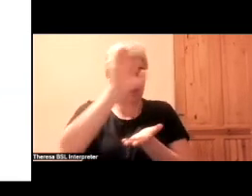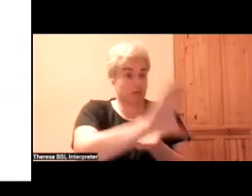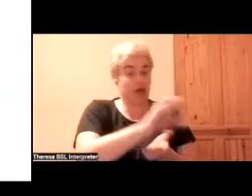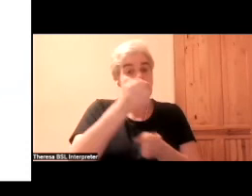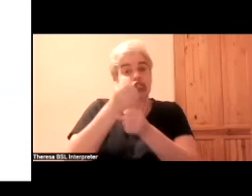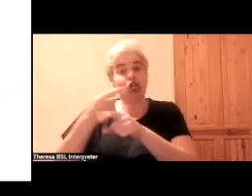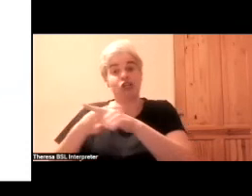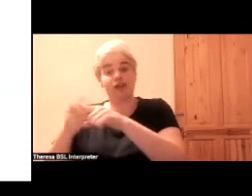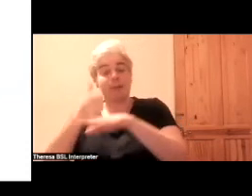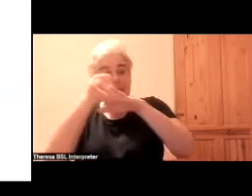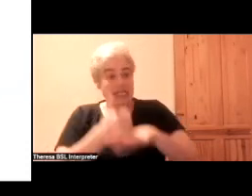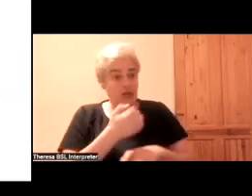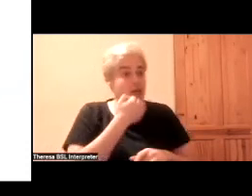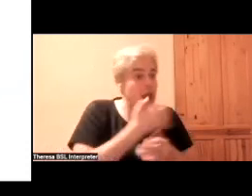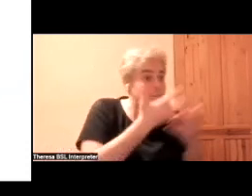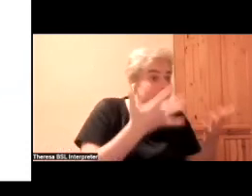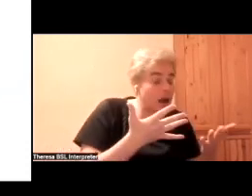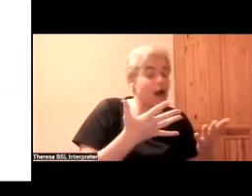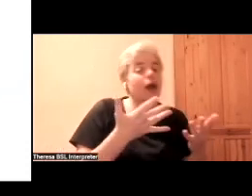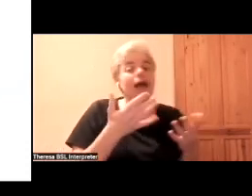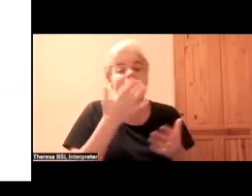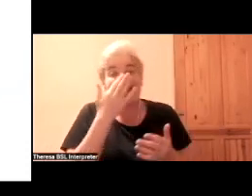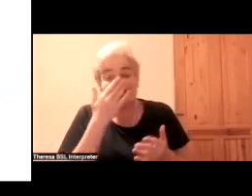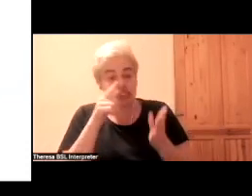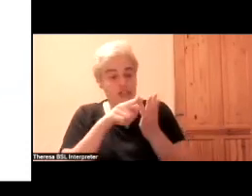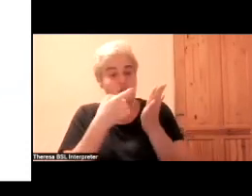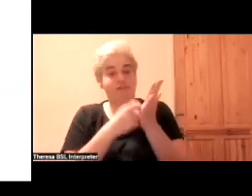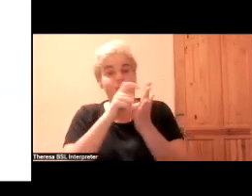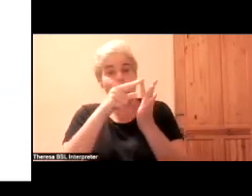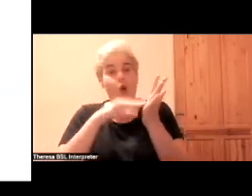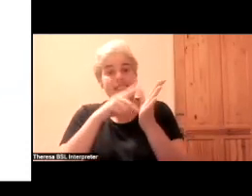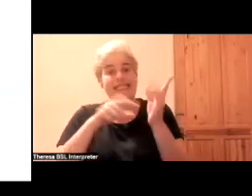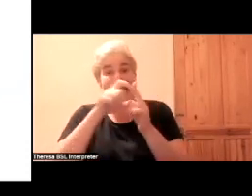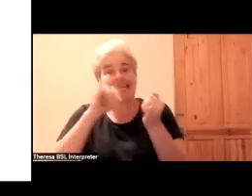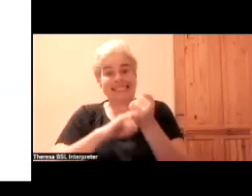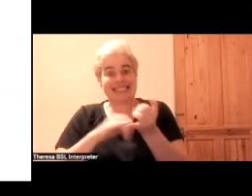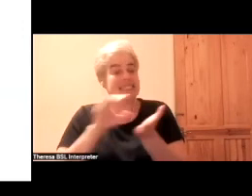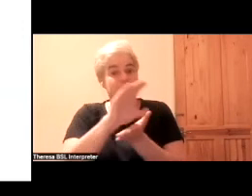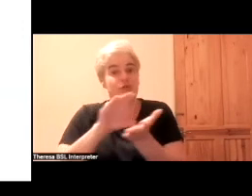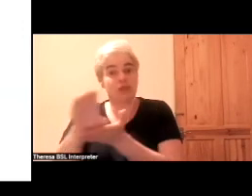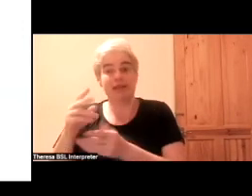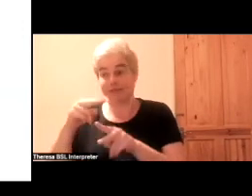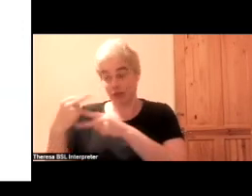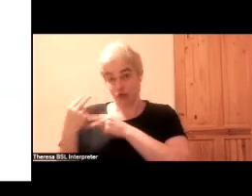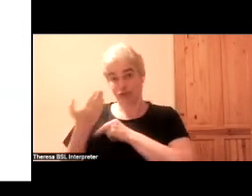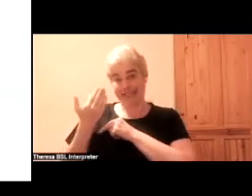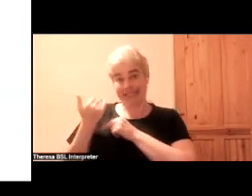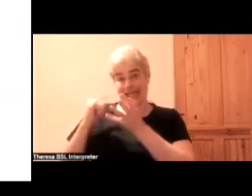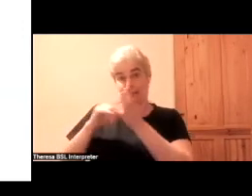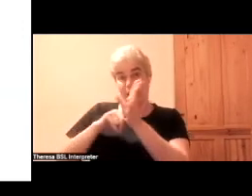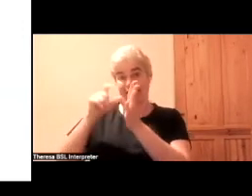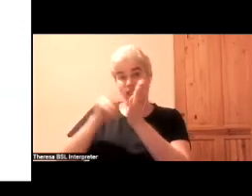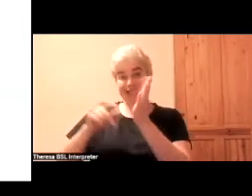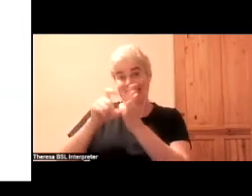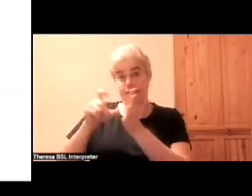based on the number and ages of ordinands it sponsors. The system has been reviewed lately by Synod.